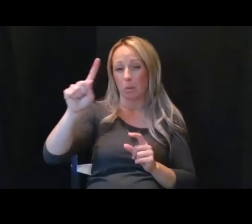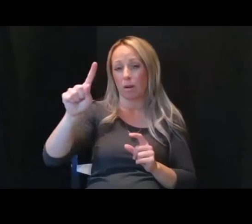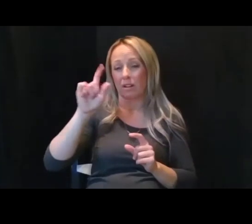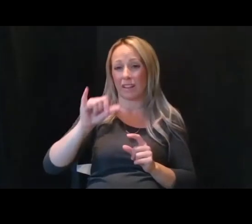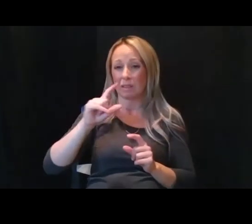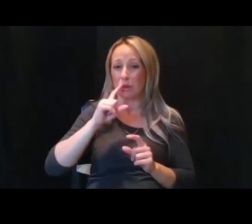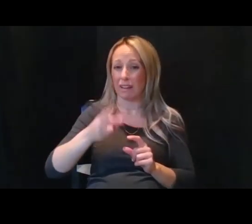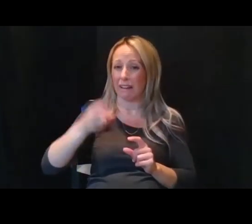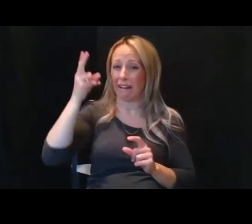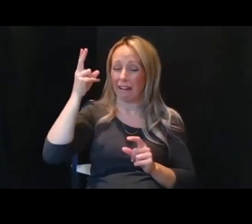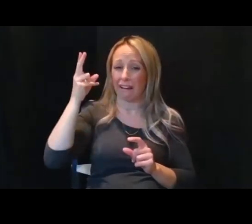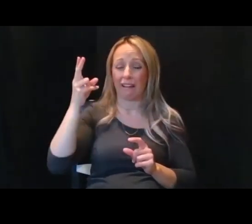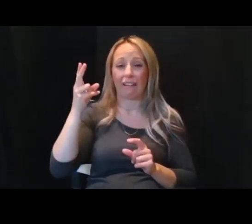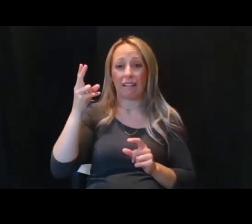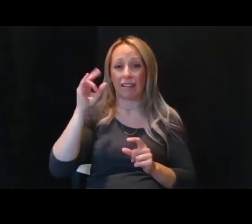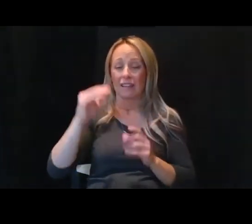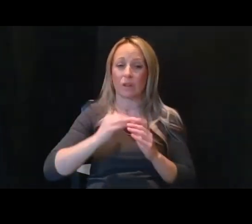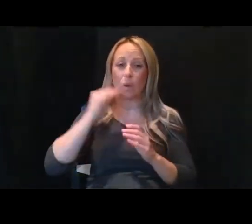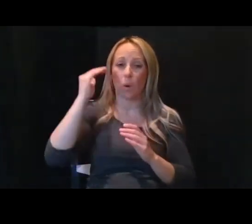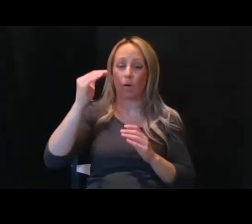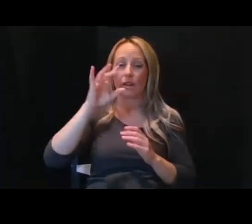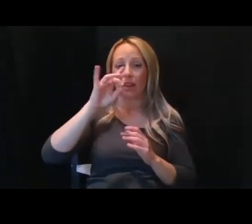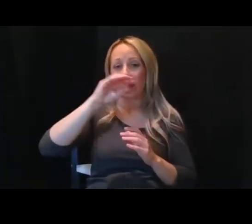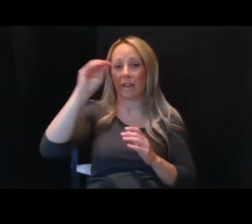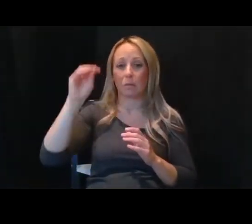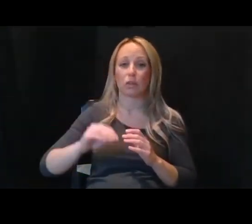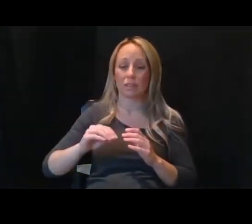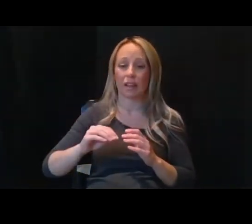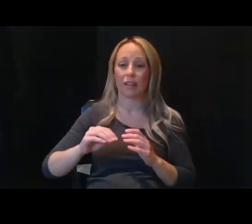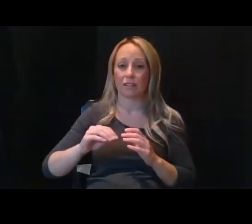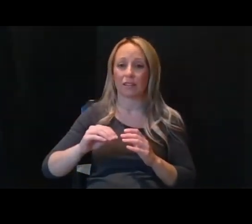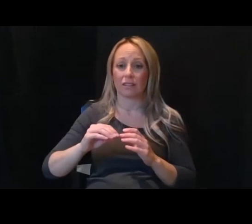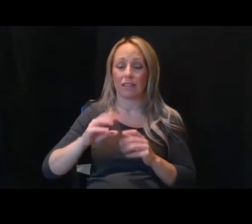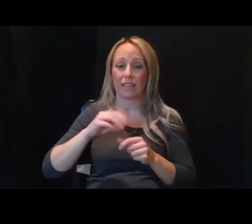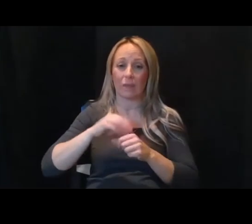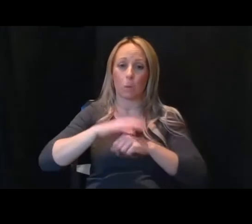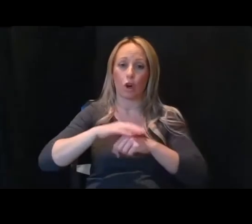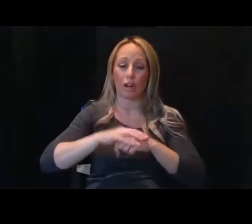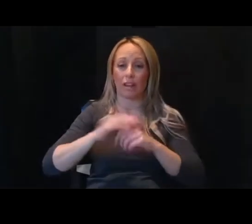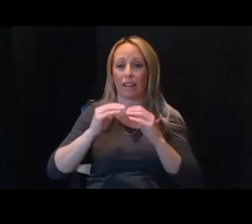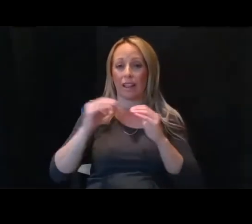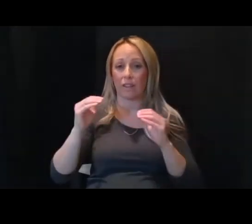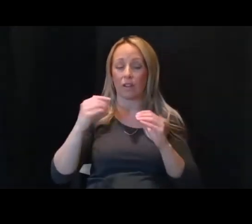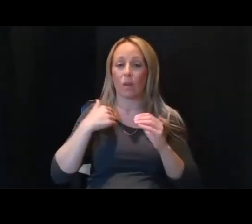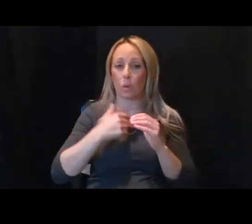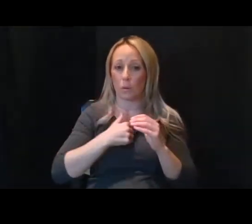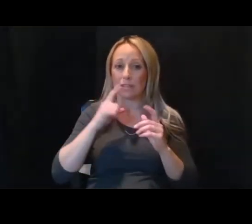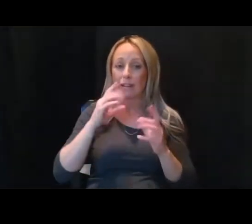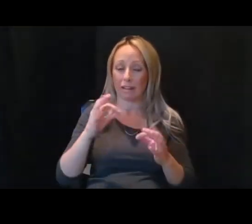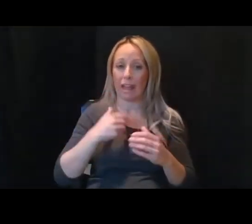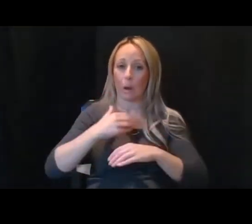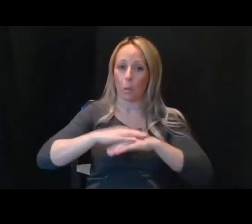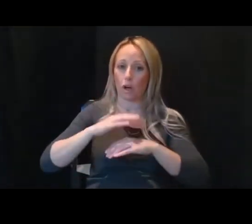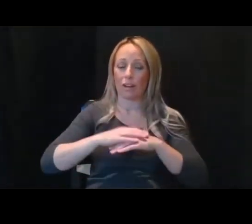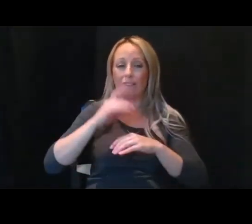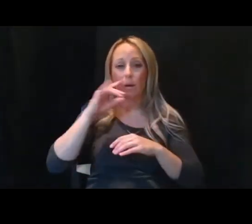pretty high. It's over the 8% that is in the warning level. So we are definitely in a warning for that. We have